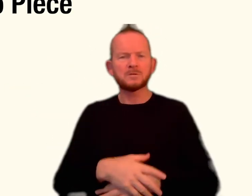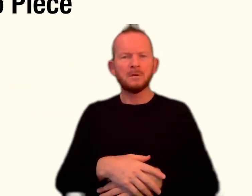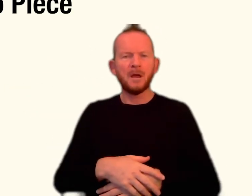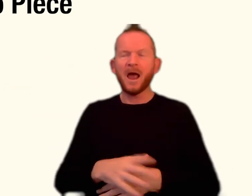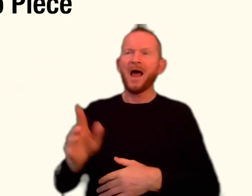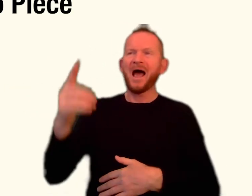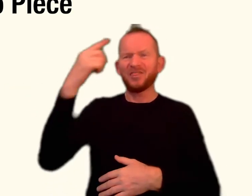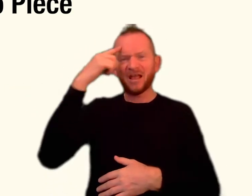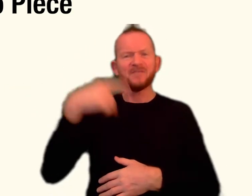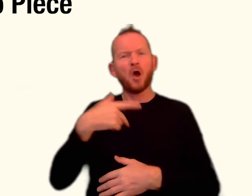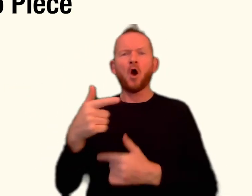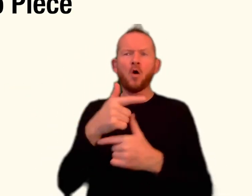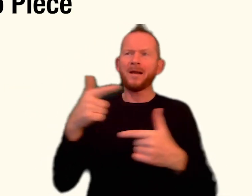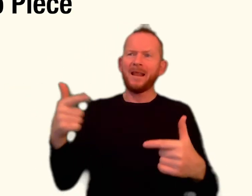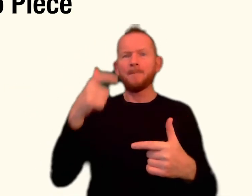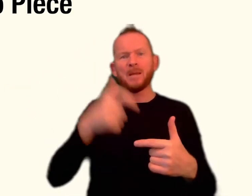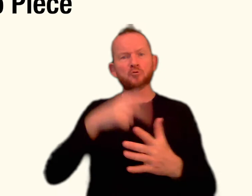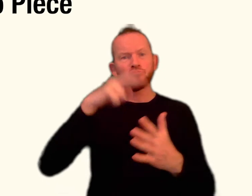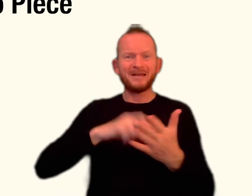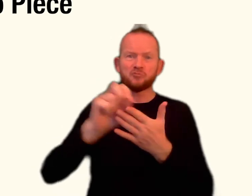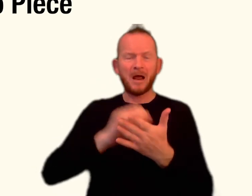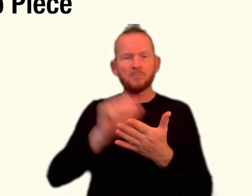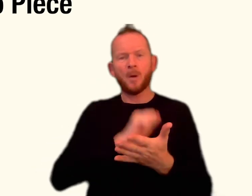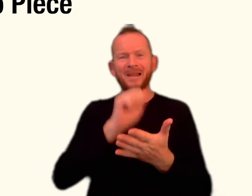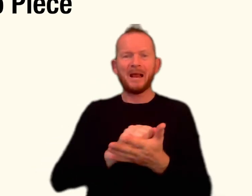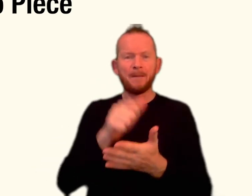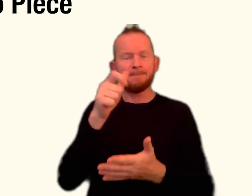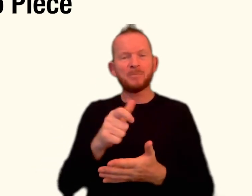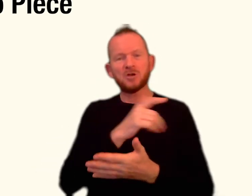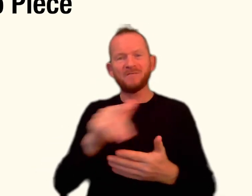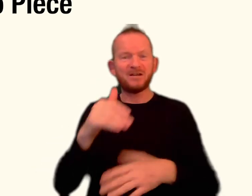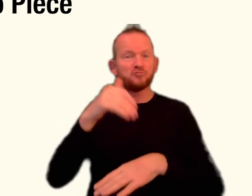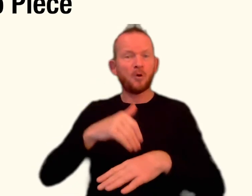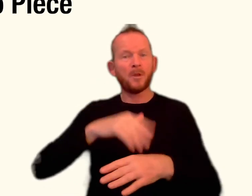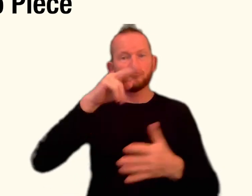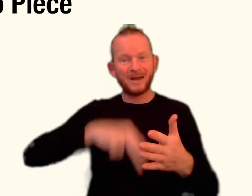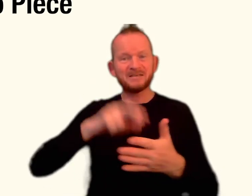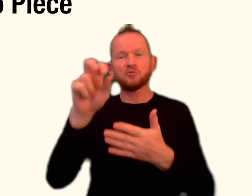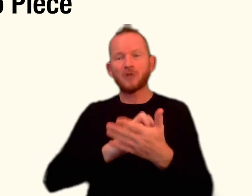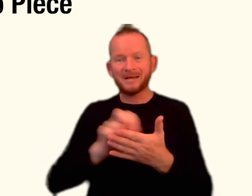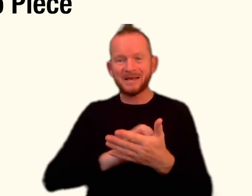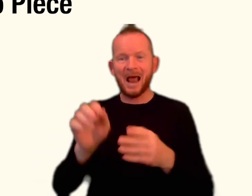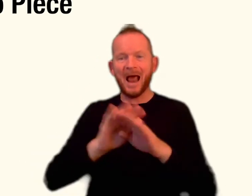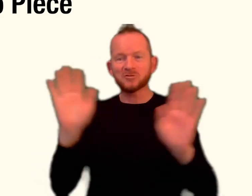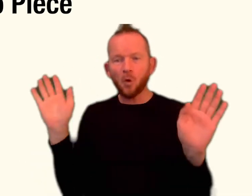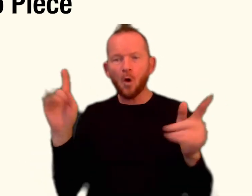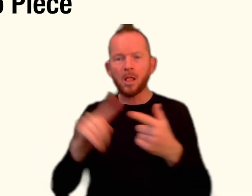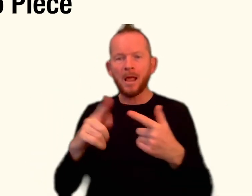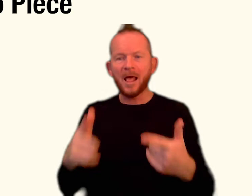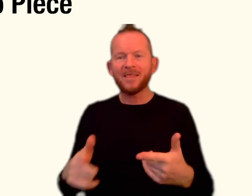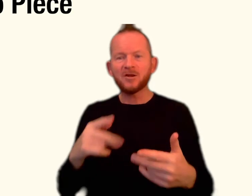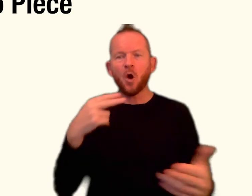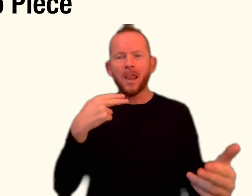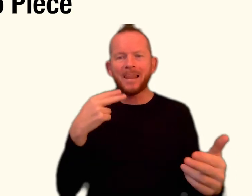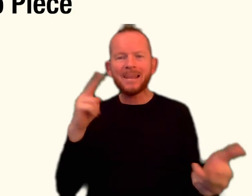going to let people that can read and write properly and people that don't have any trouble reading and writing at all, then you are